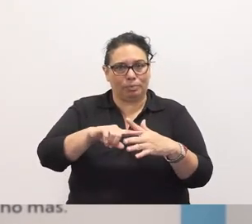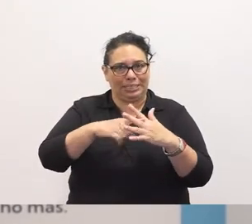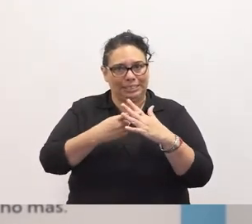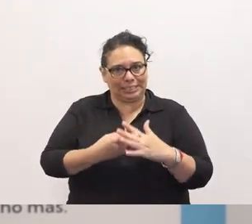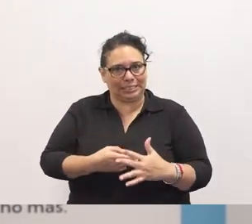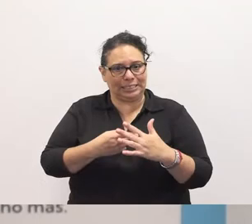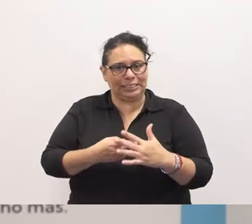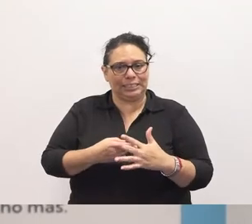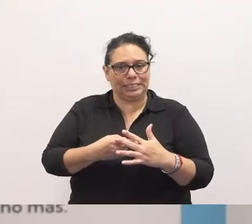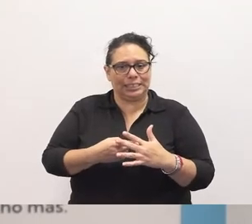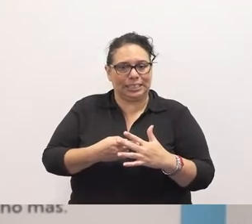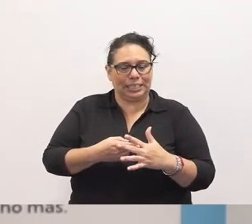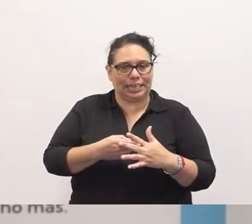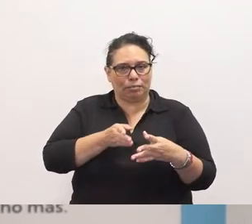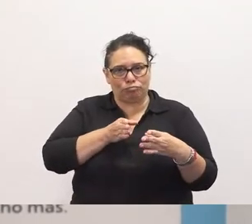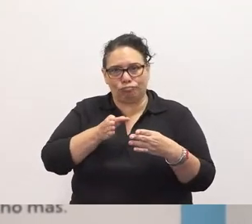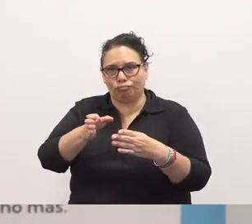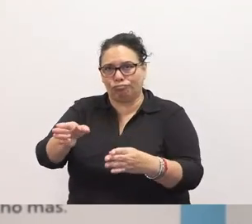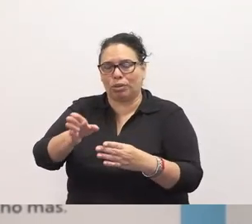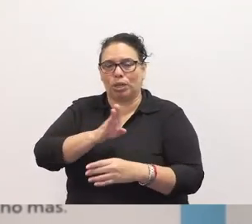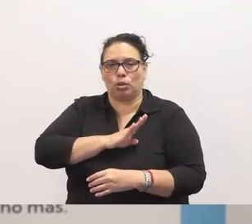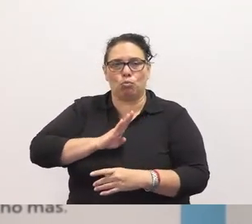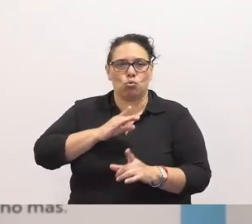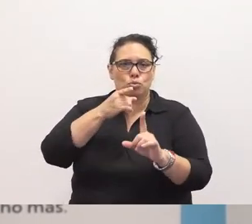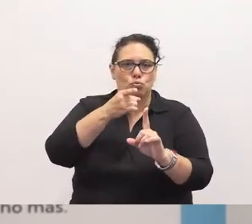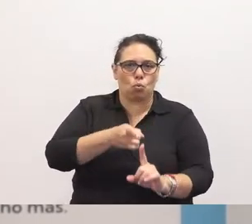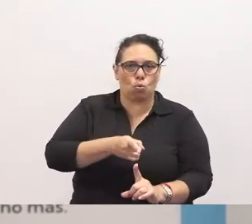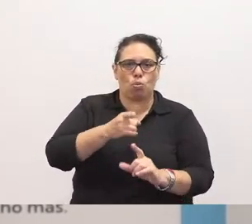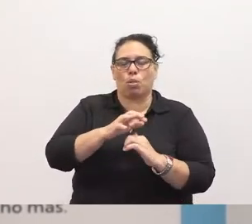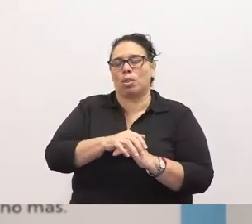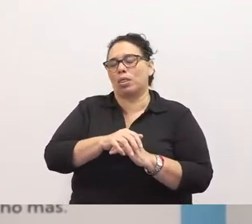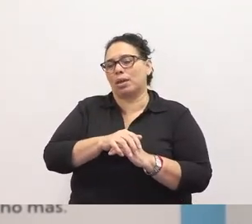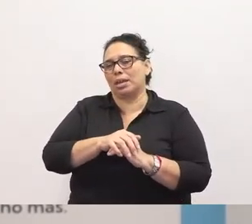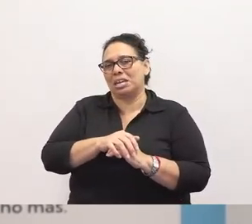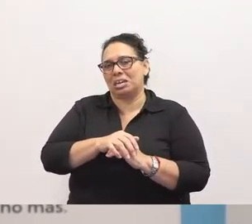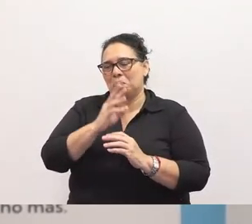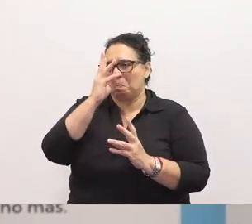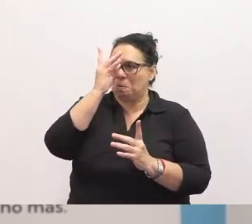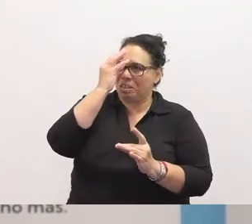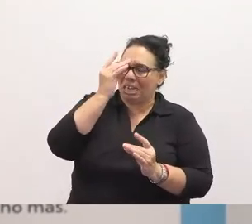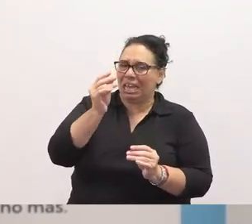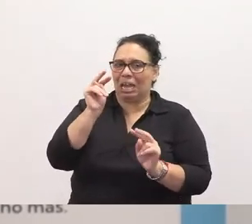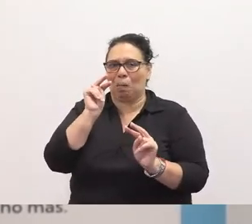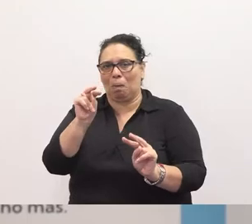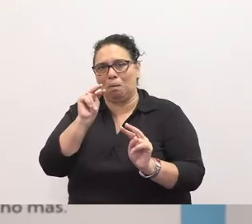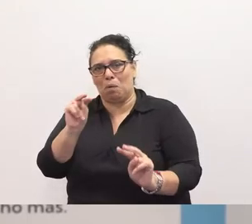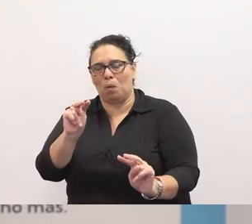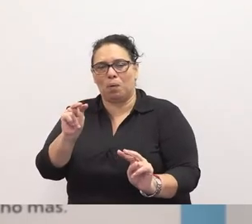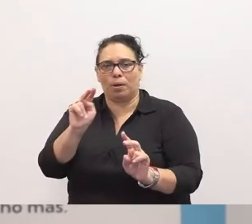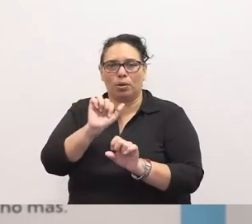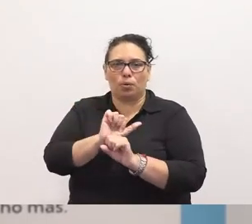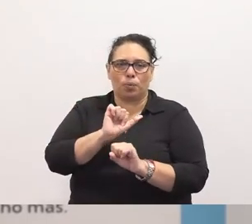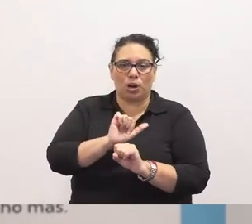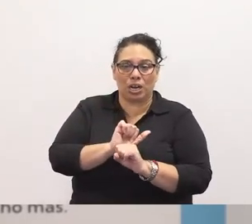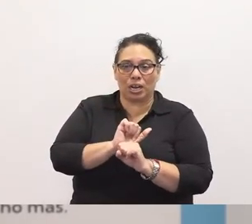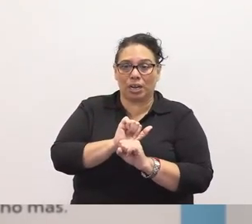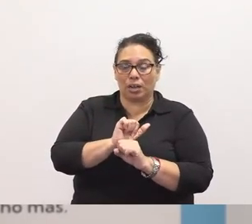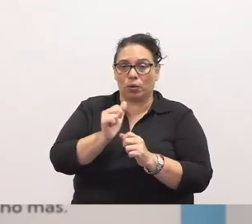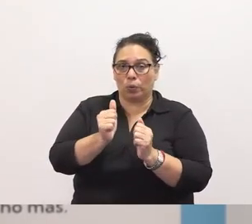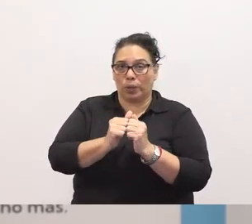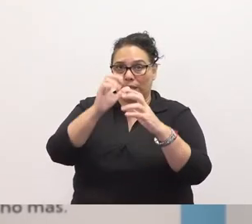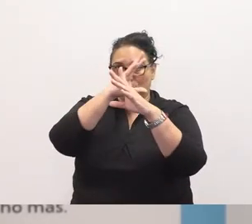We're beginning to chart a course about what the board's goals are and what we will be thinking, and we're looking forward to working with the